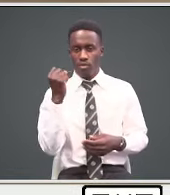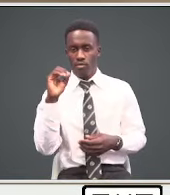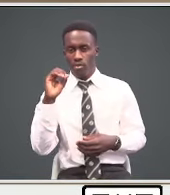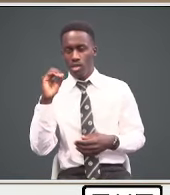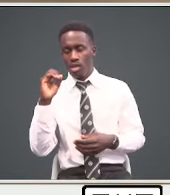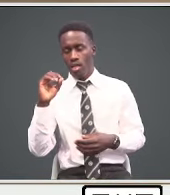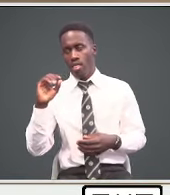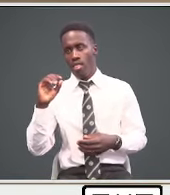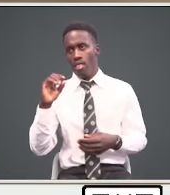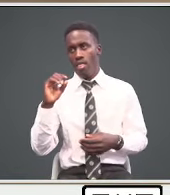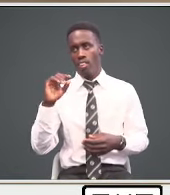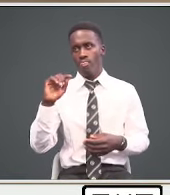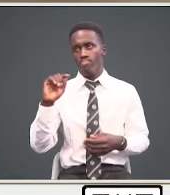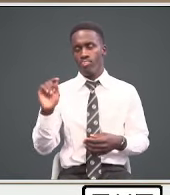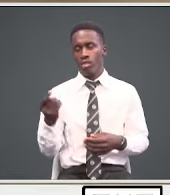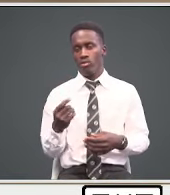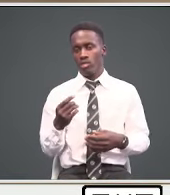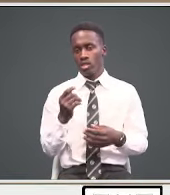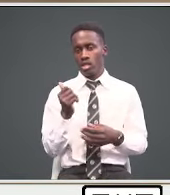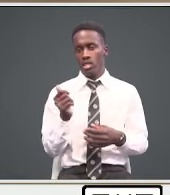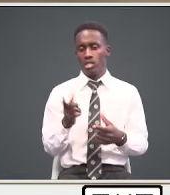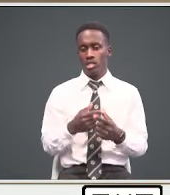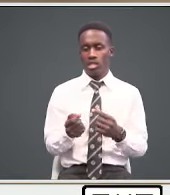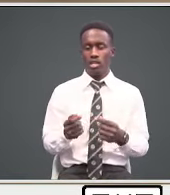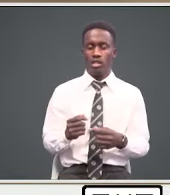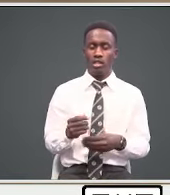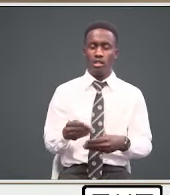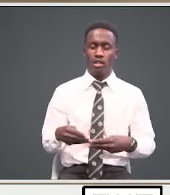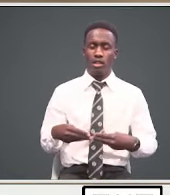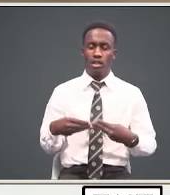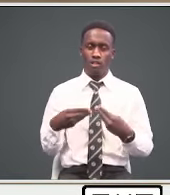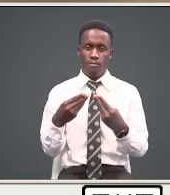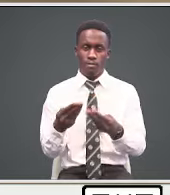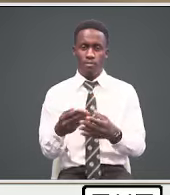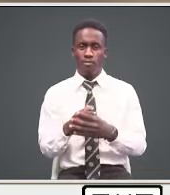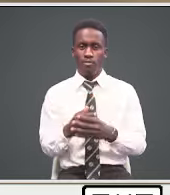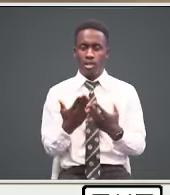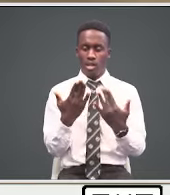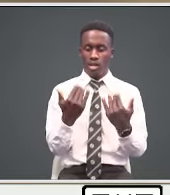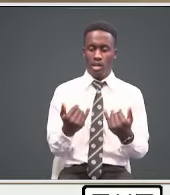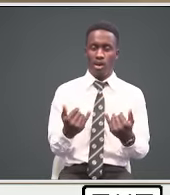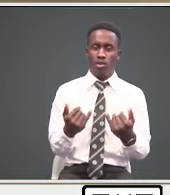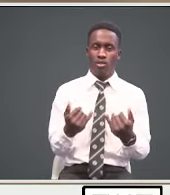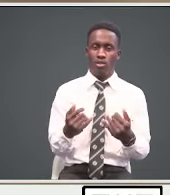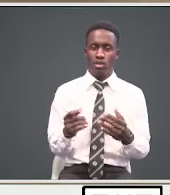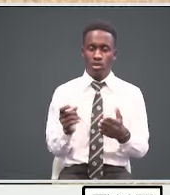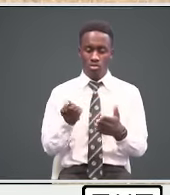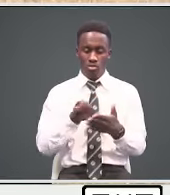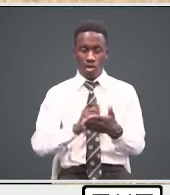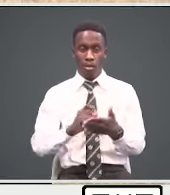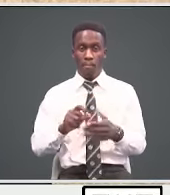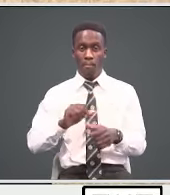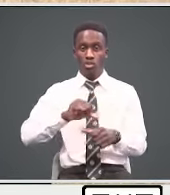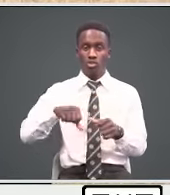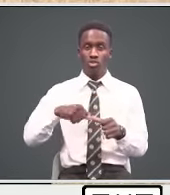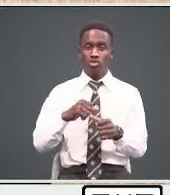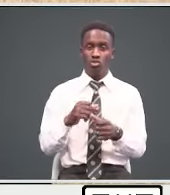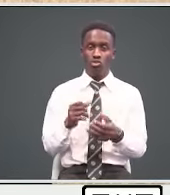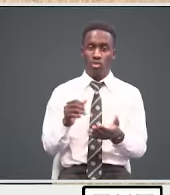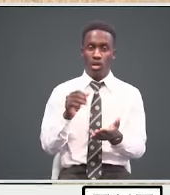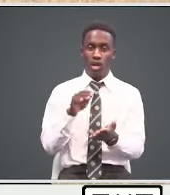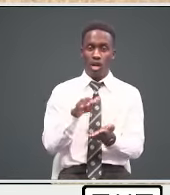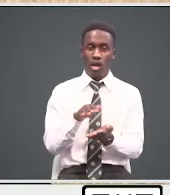they could post now the debit and the credit. You know, you have to debit this and credit this. Now they debit your account, okay? But now the crediting